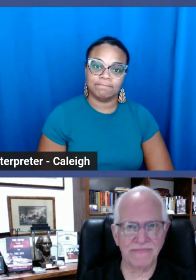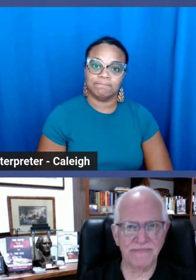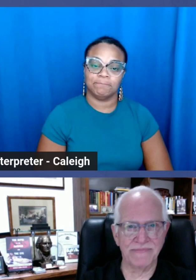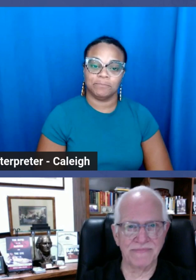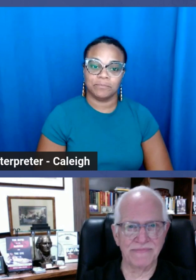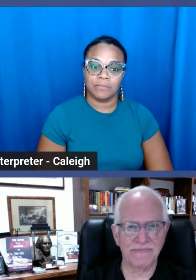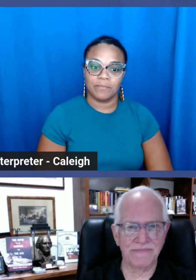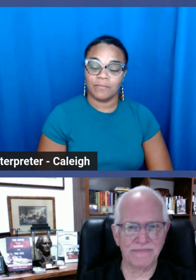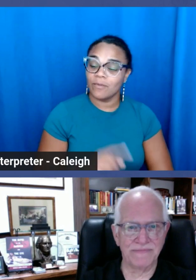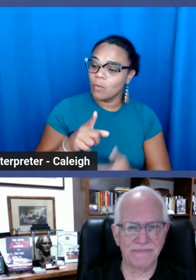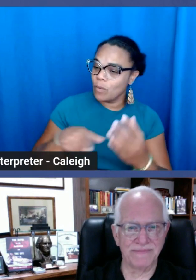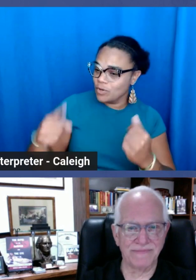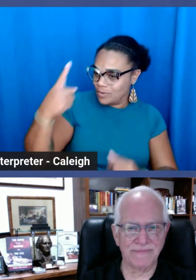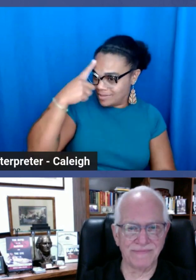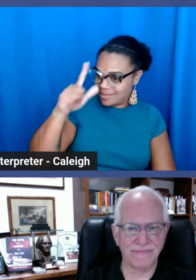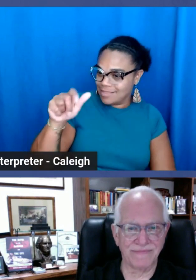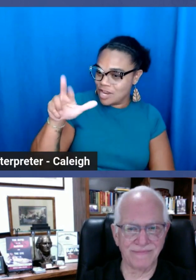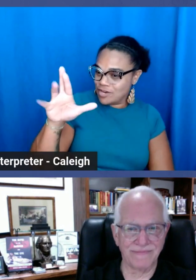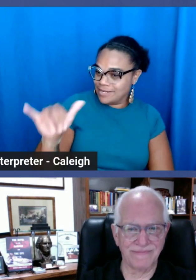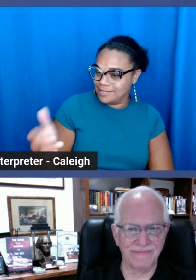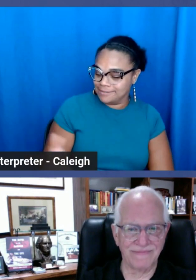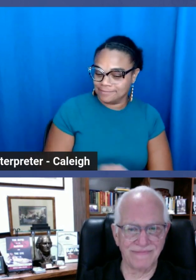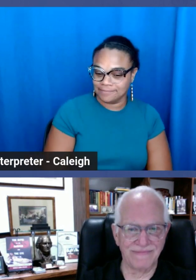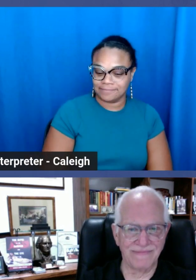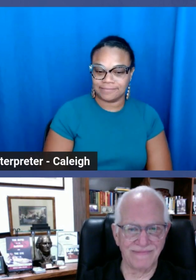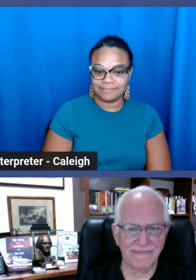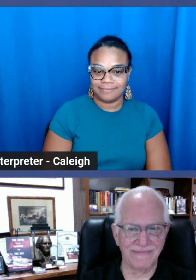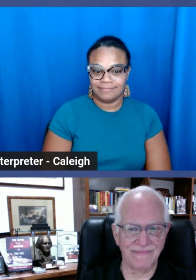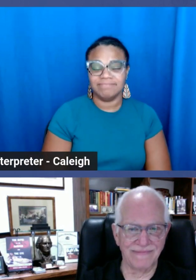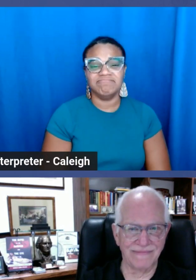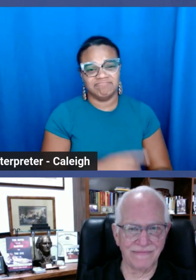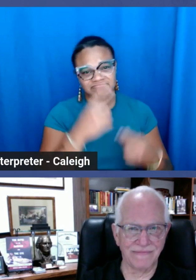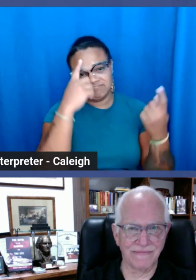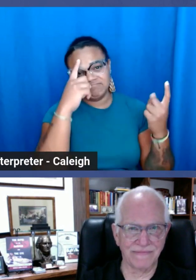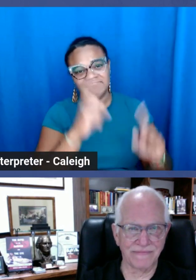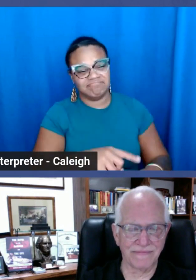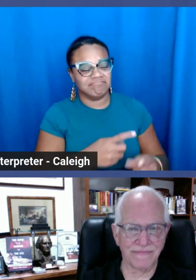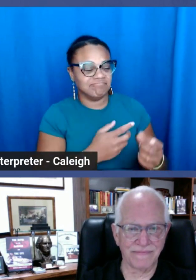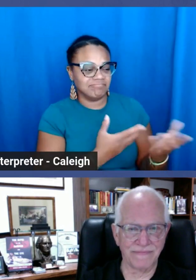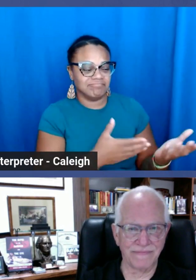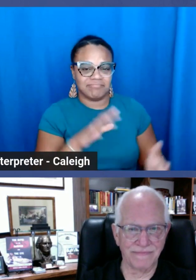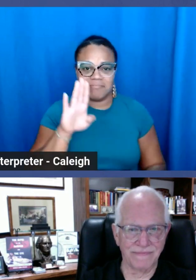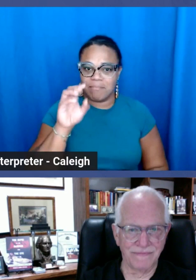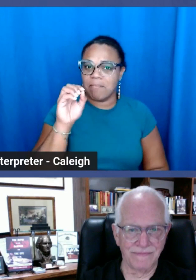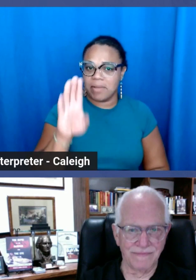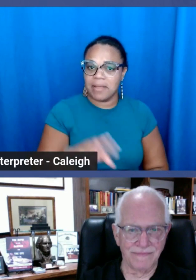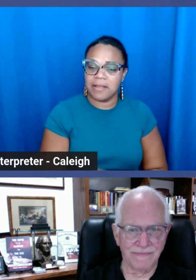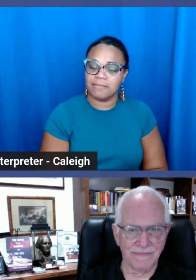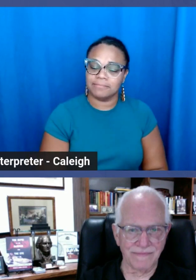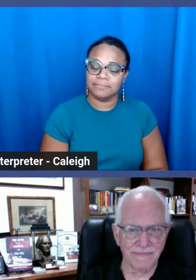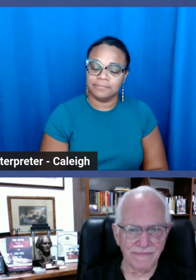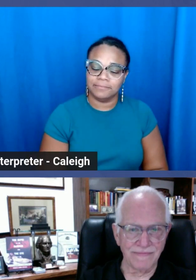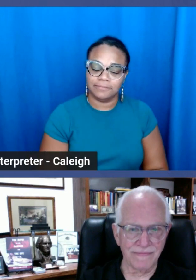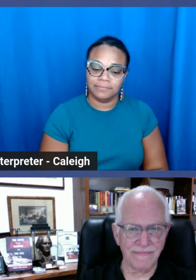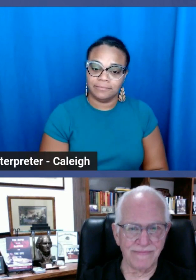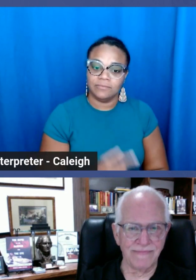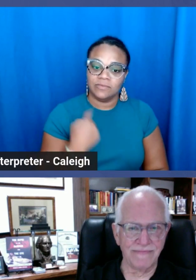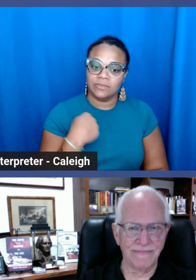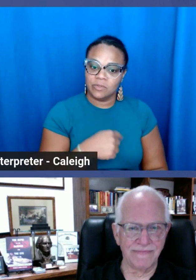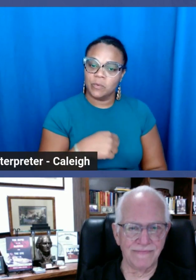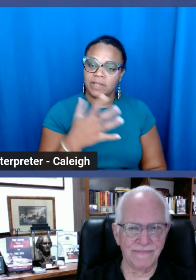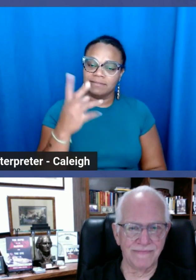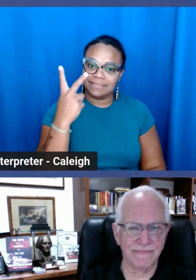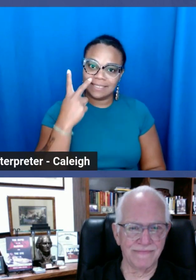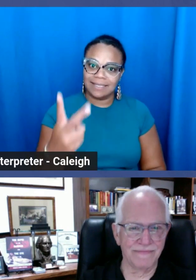What do you think, Larry? I'd echo largely what Bob was saying. We've seen these